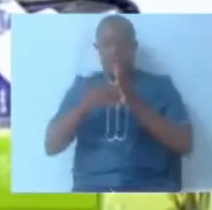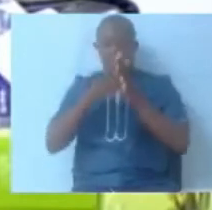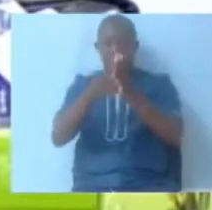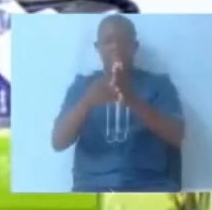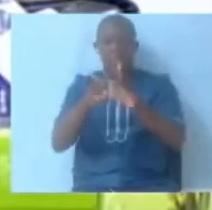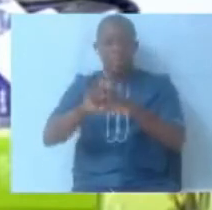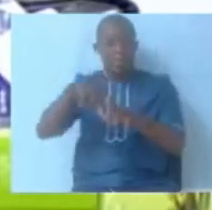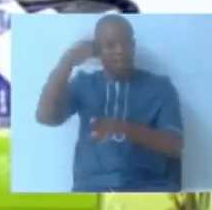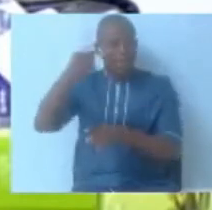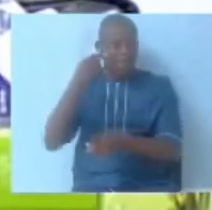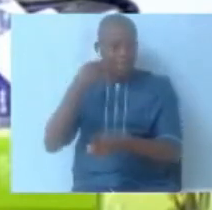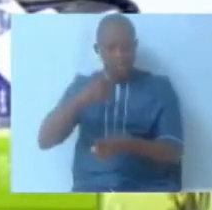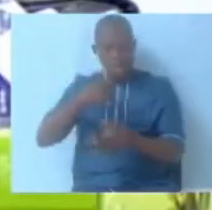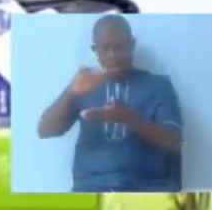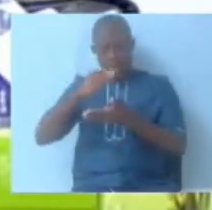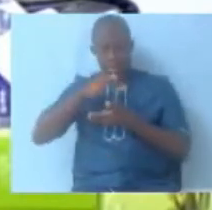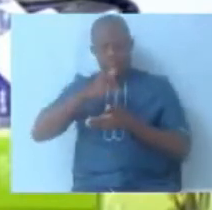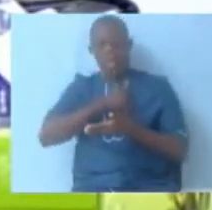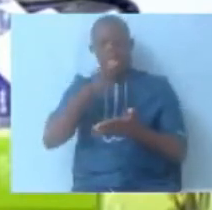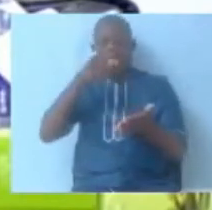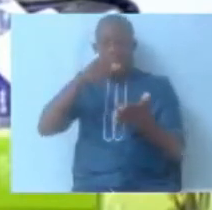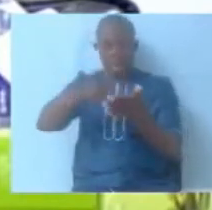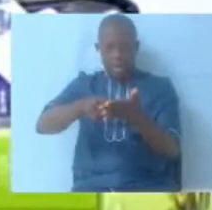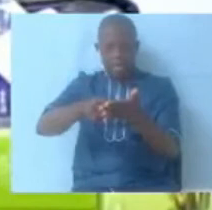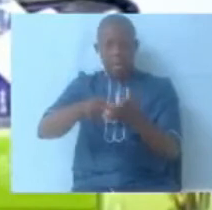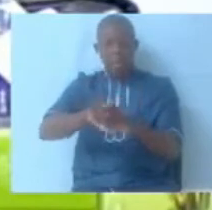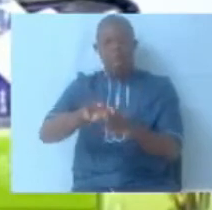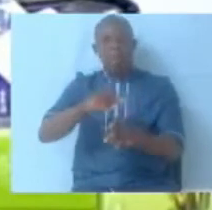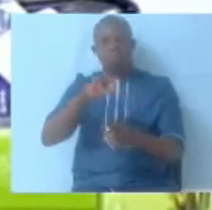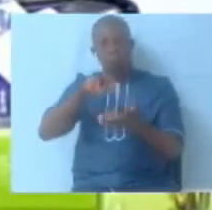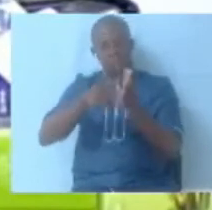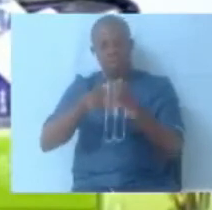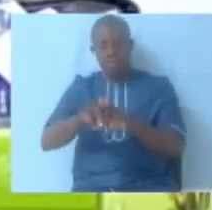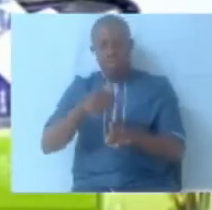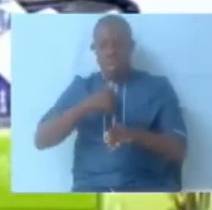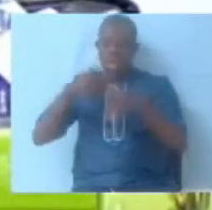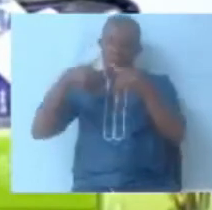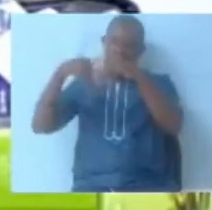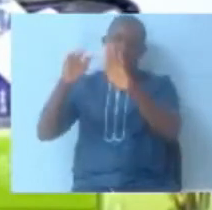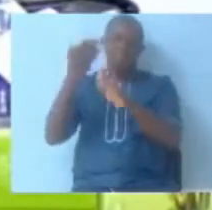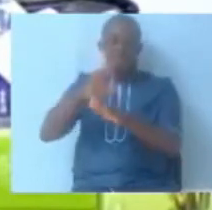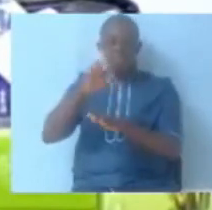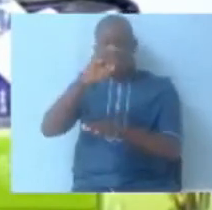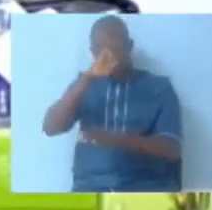got my letter. Asomo lam yenna letter o dinna. I was dismissed, and the dismissal was